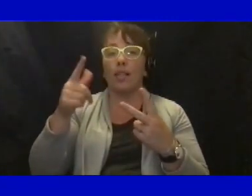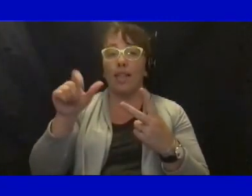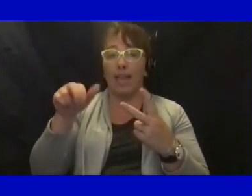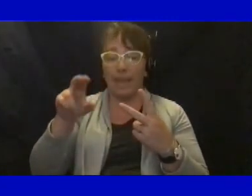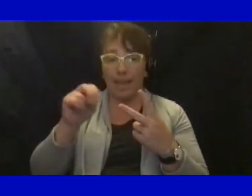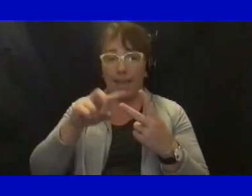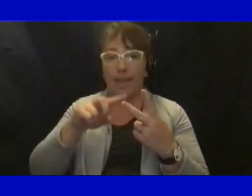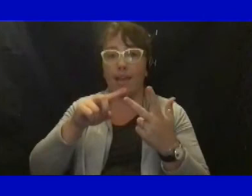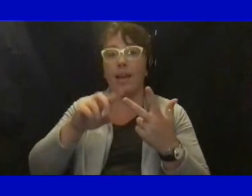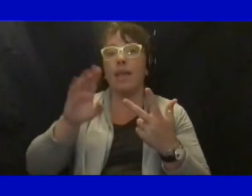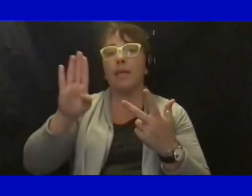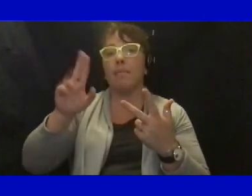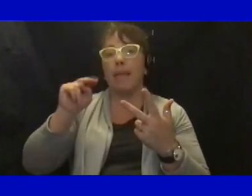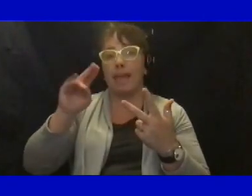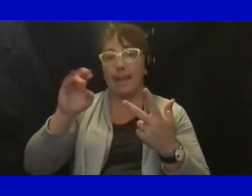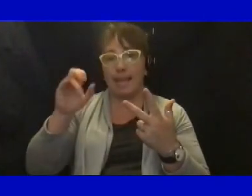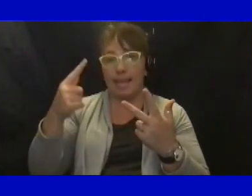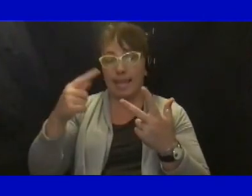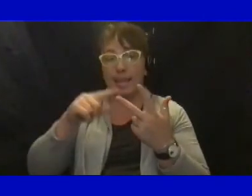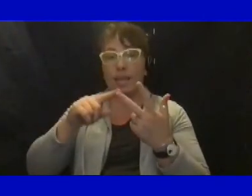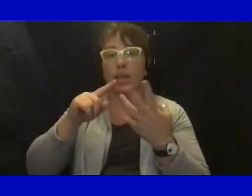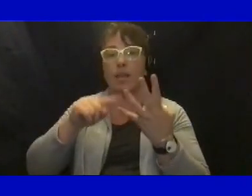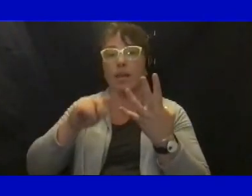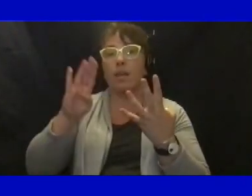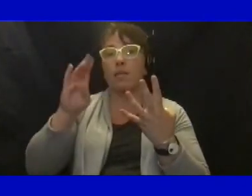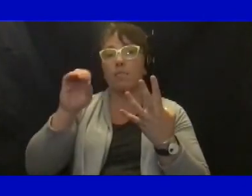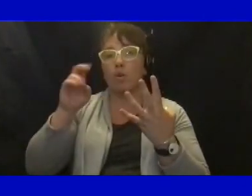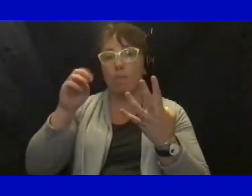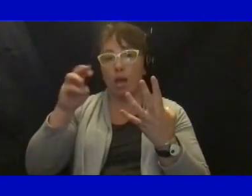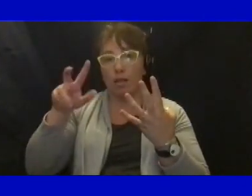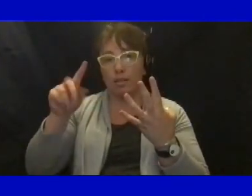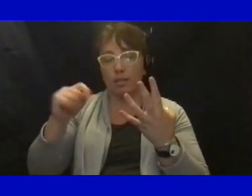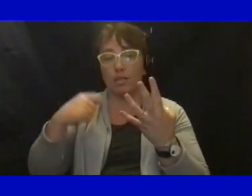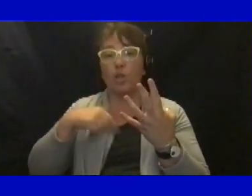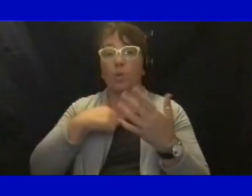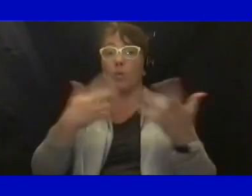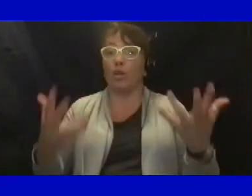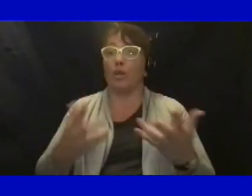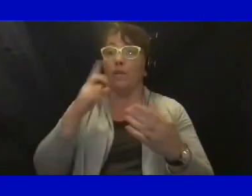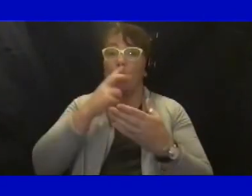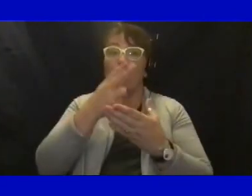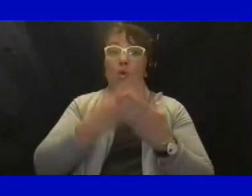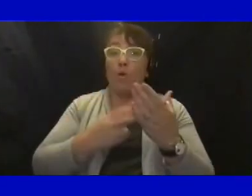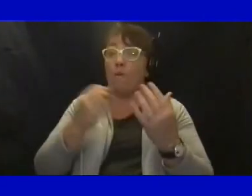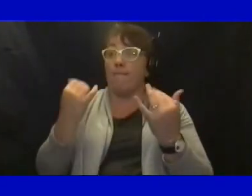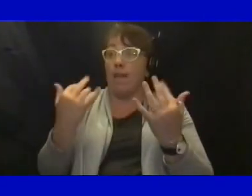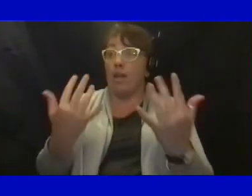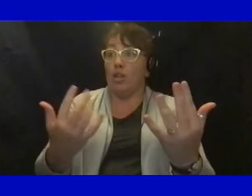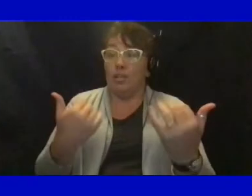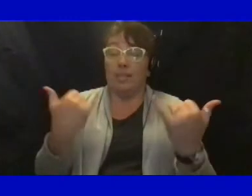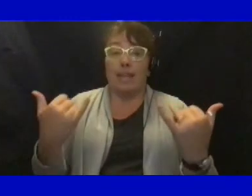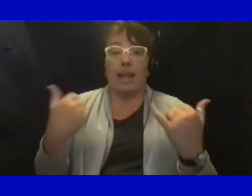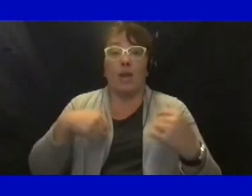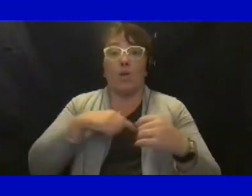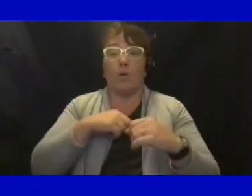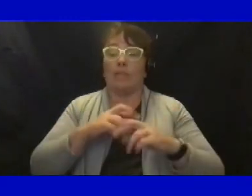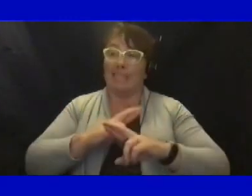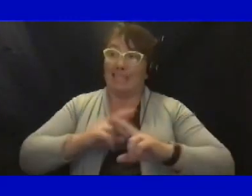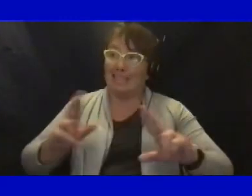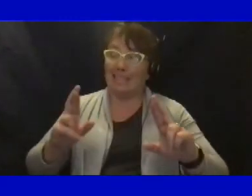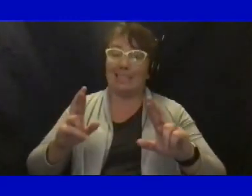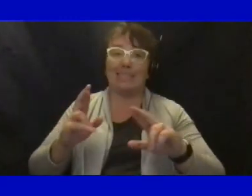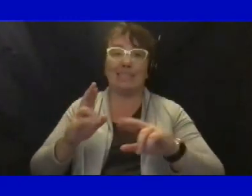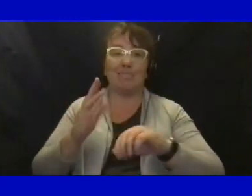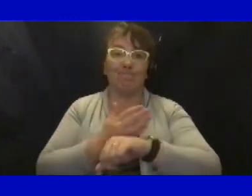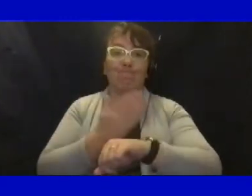you to know is we were there for the Apple Fire and we were there for the El Dorado Fire, and we're now preparing that our resources, we